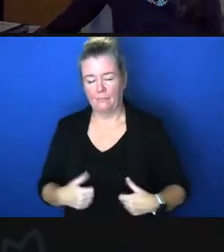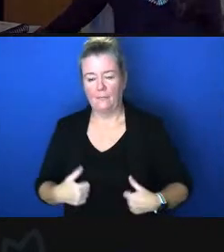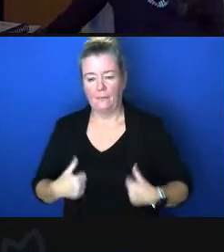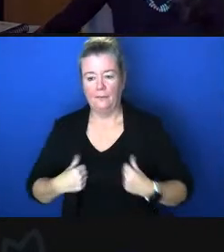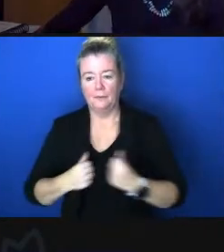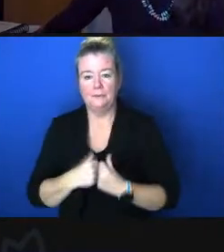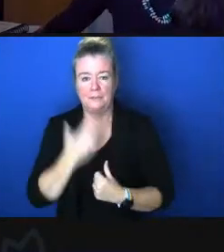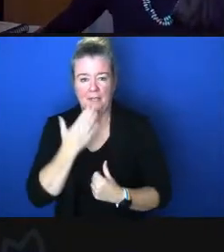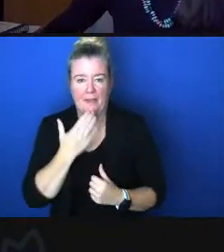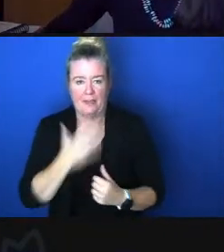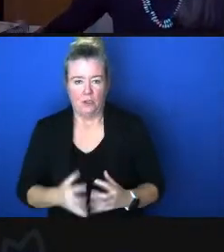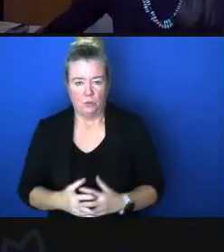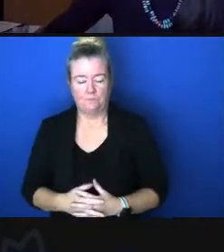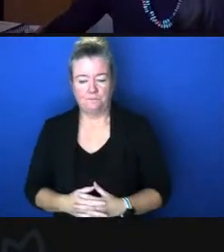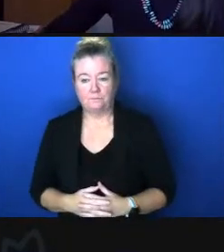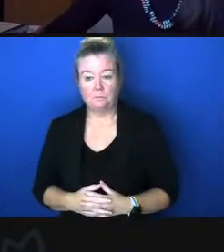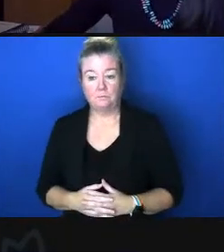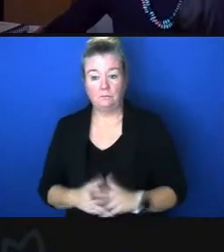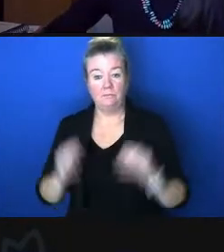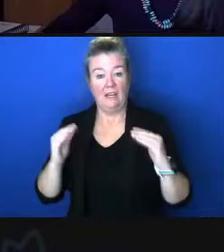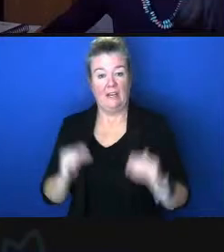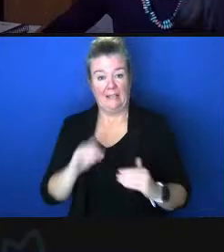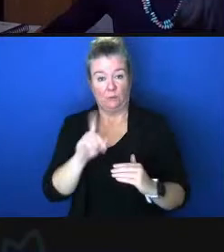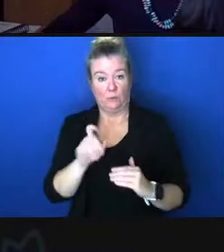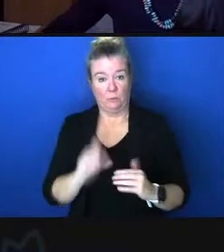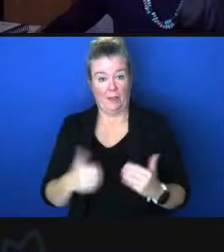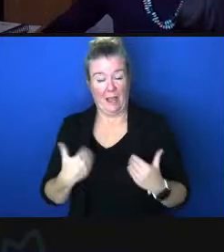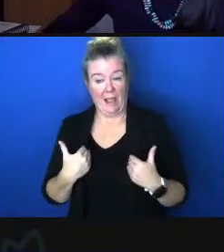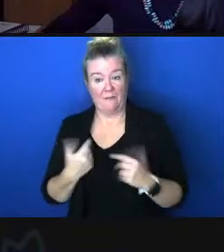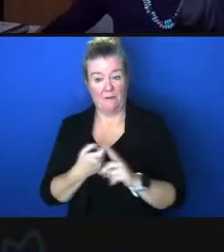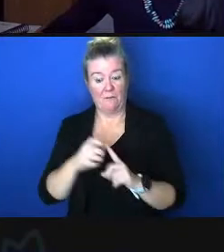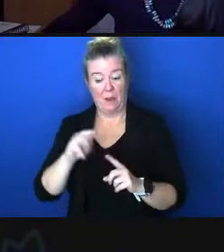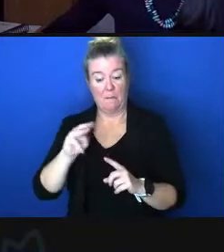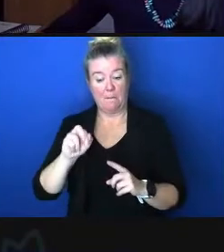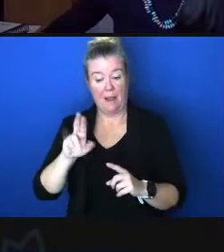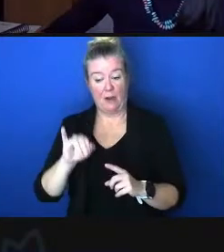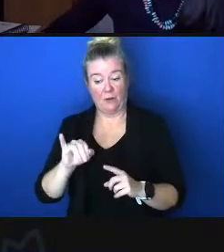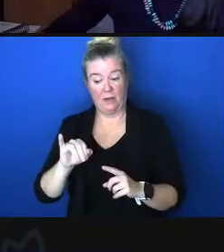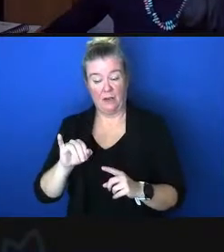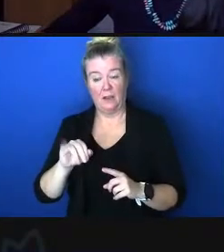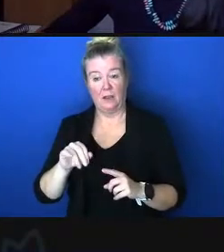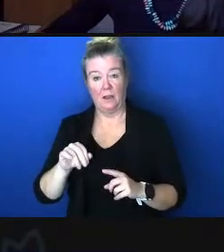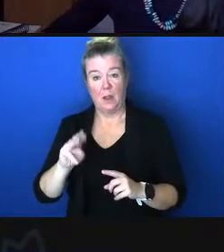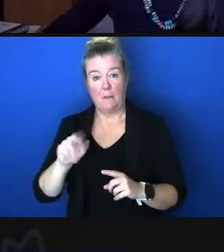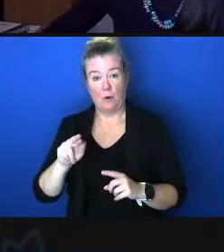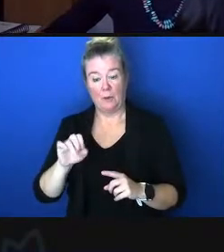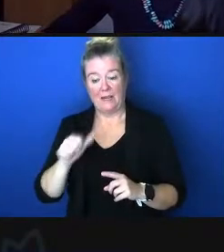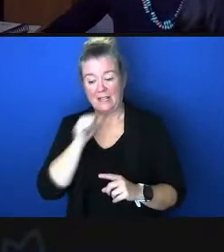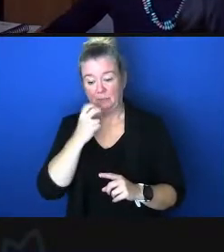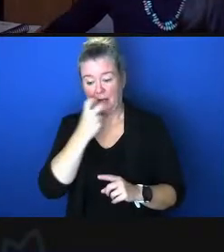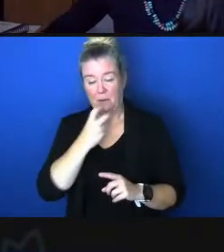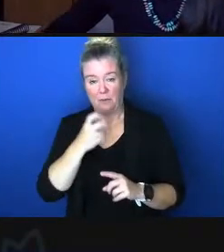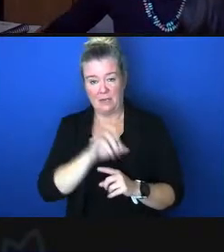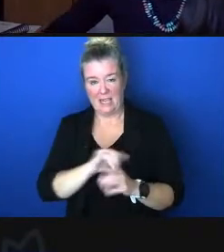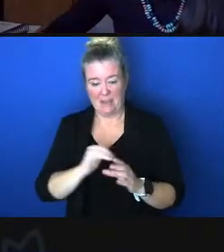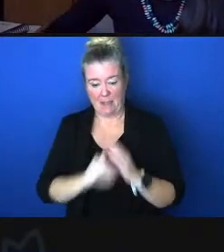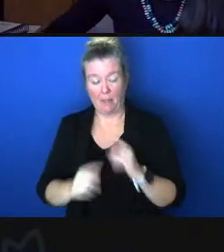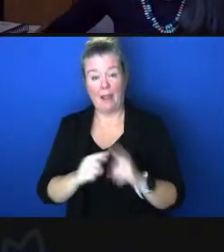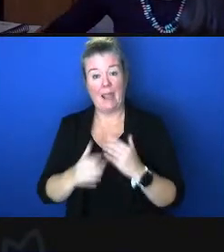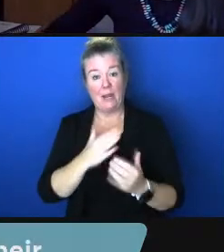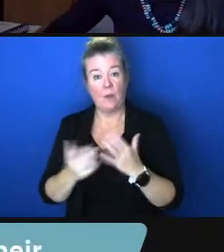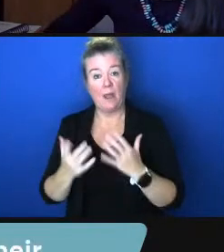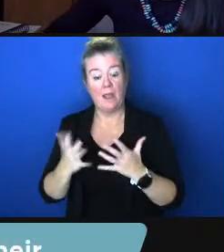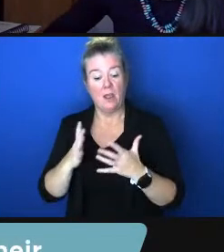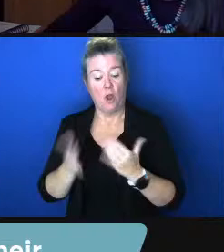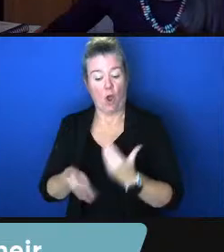Thanks. Yeah. And then the next question we got, this is from Mari or Marie, not quite sure, it came through email. Somewhat related